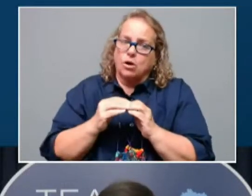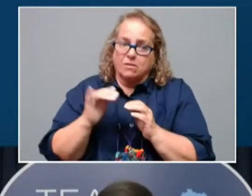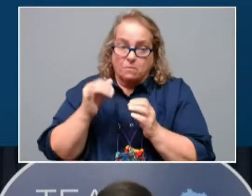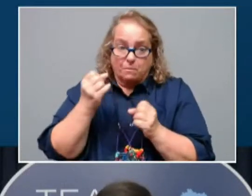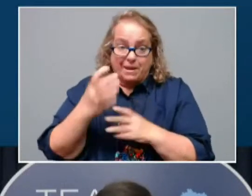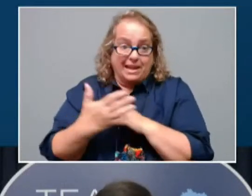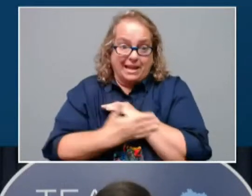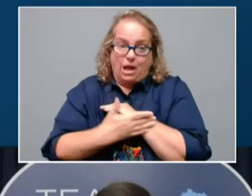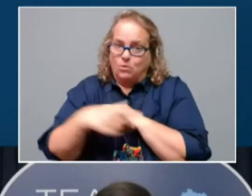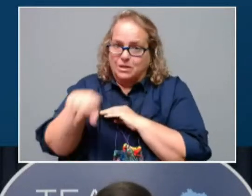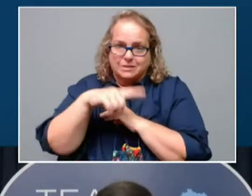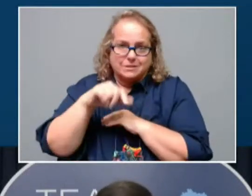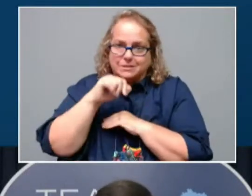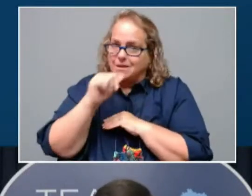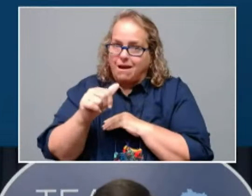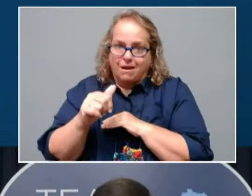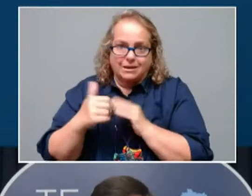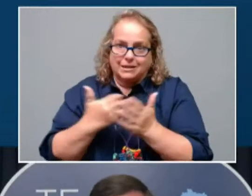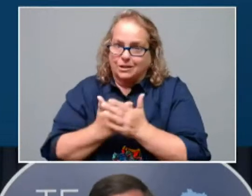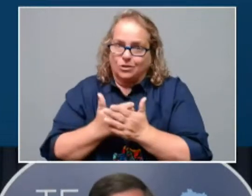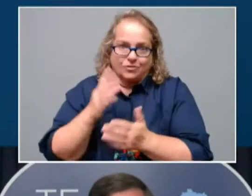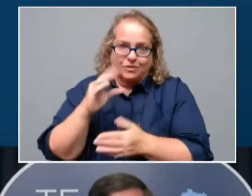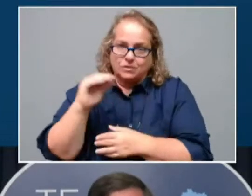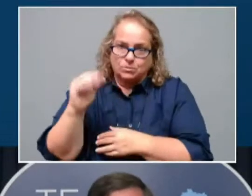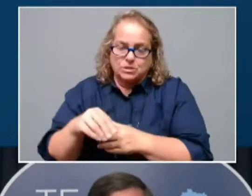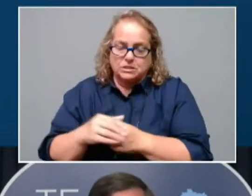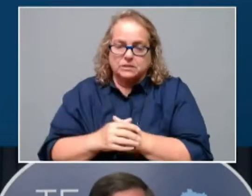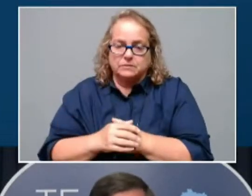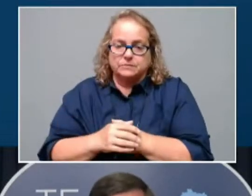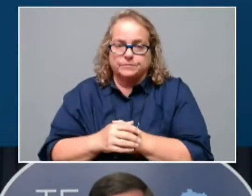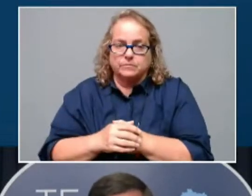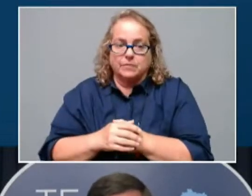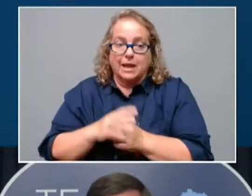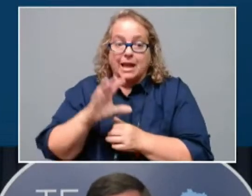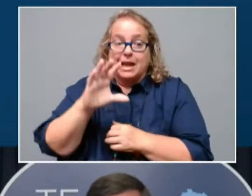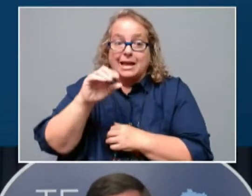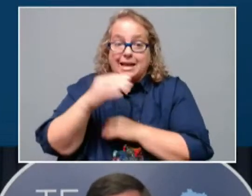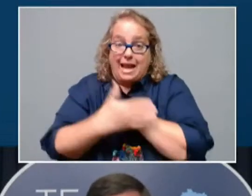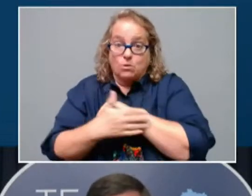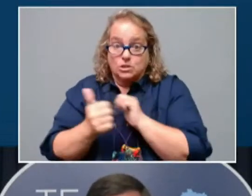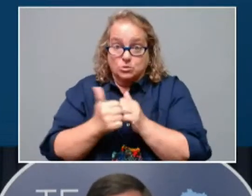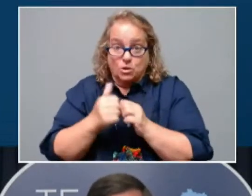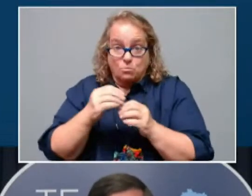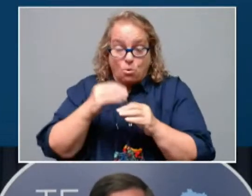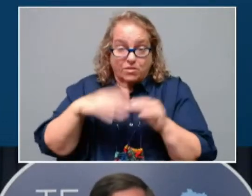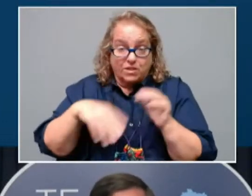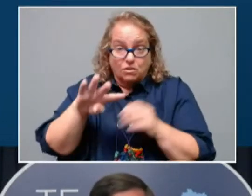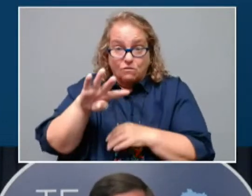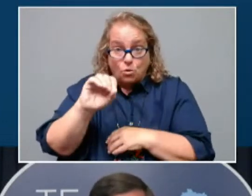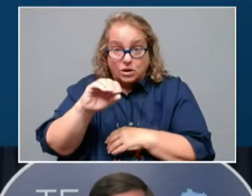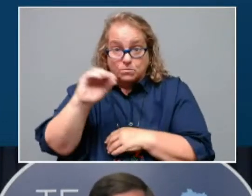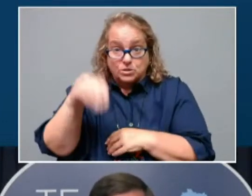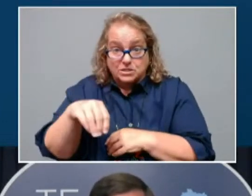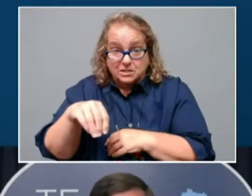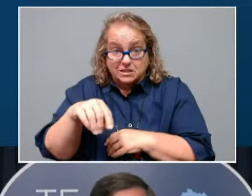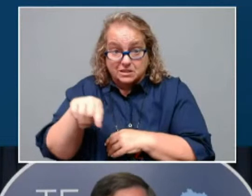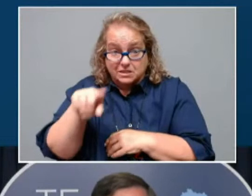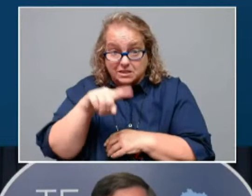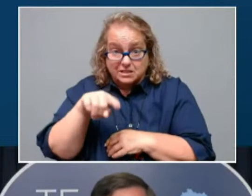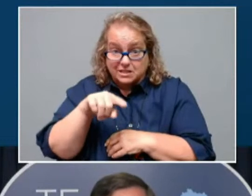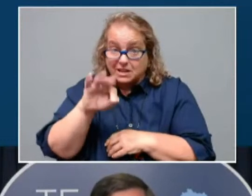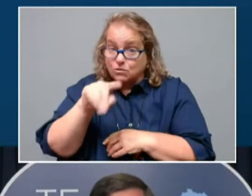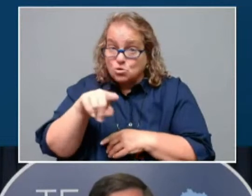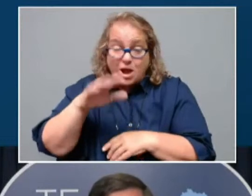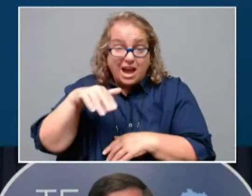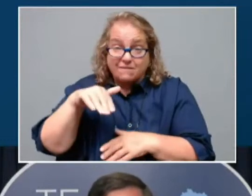not passed. Counties with more than 40% of their population vaccinated. Folks, if you haven't made this list, it is